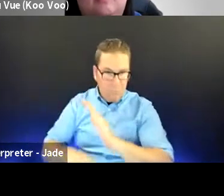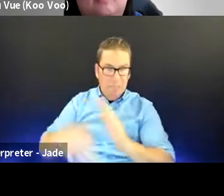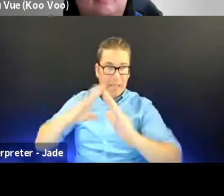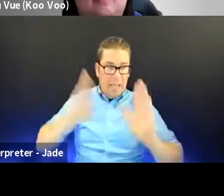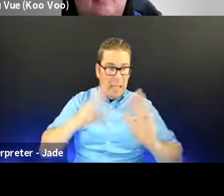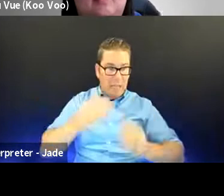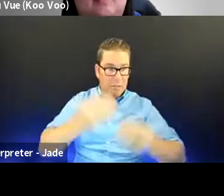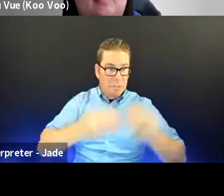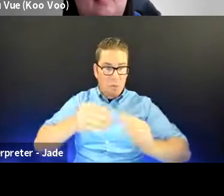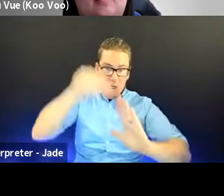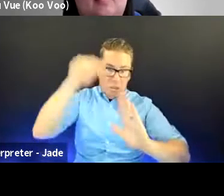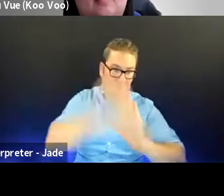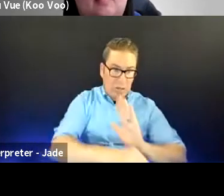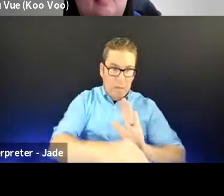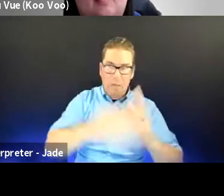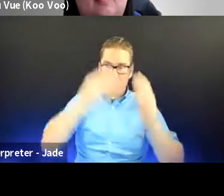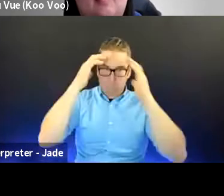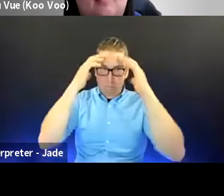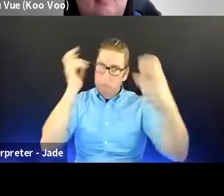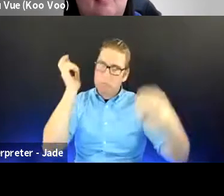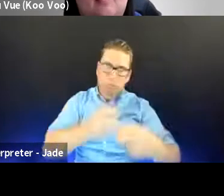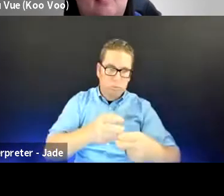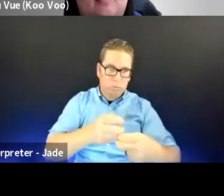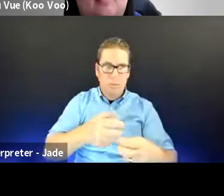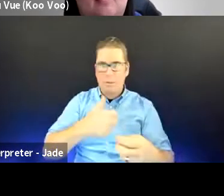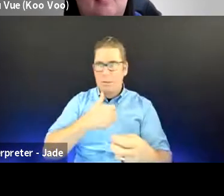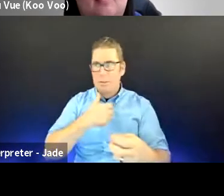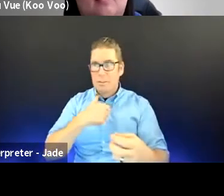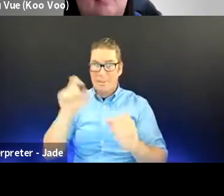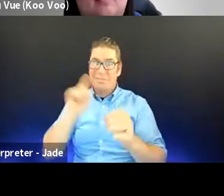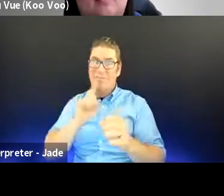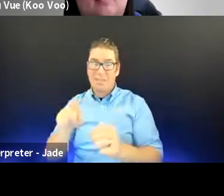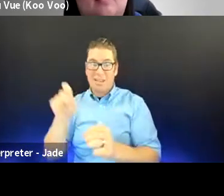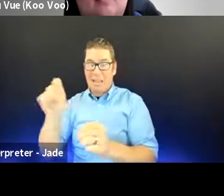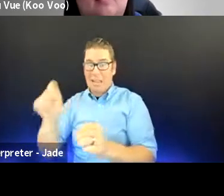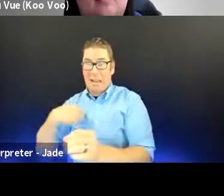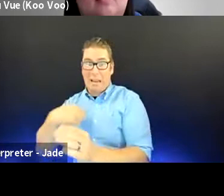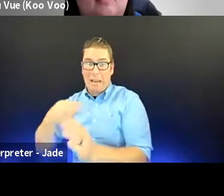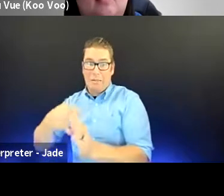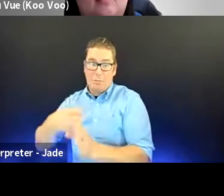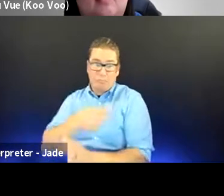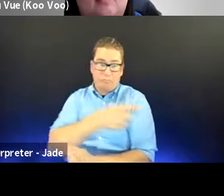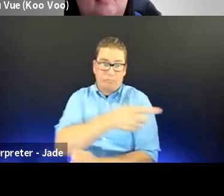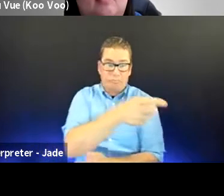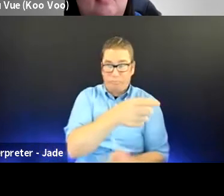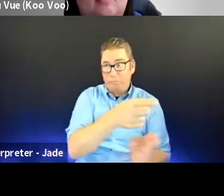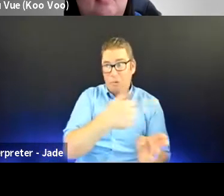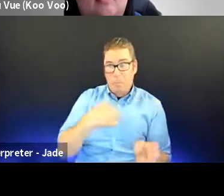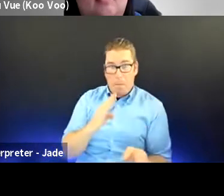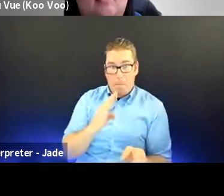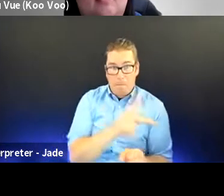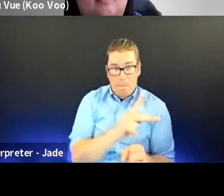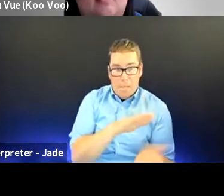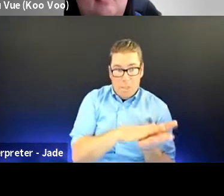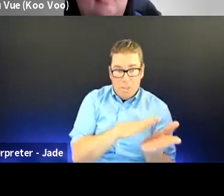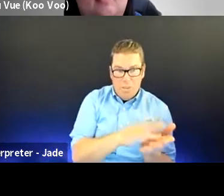up having to detour and say, well, let me just take a pause on my work and my career and finding a job. I'll just go back to school. So that was a safe choice. And I applied